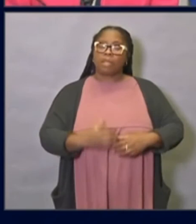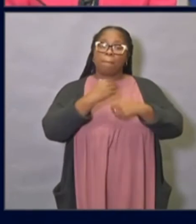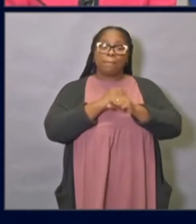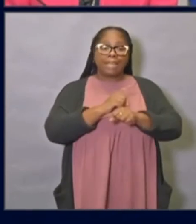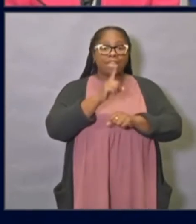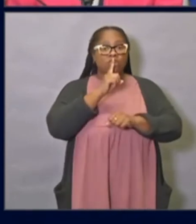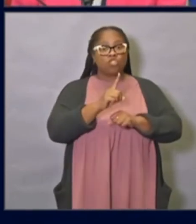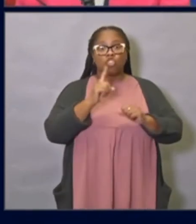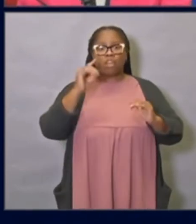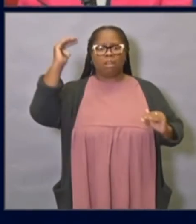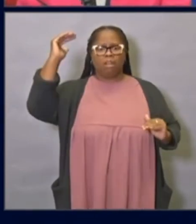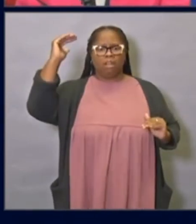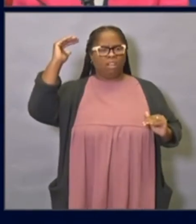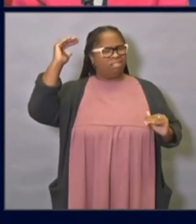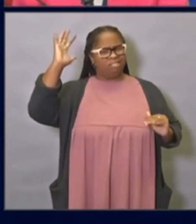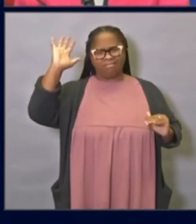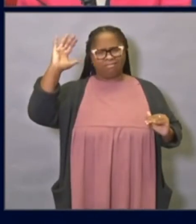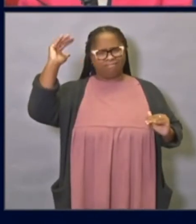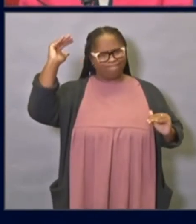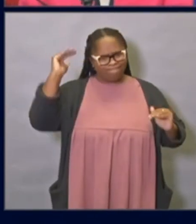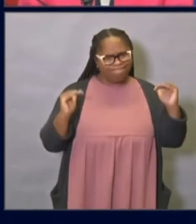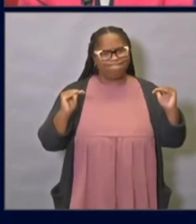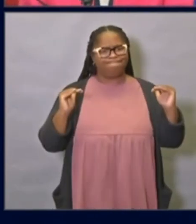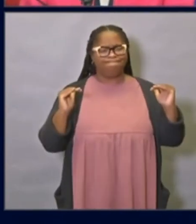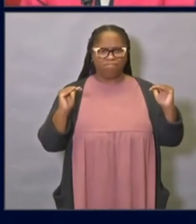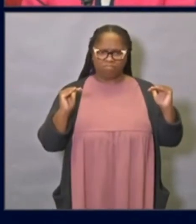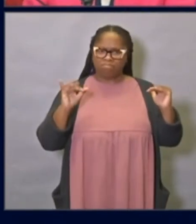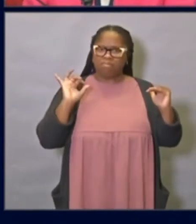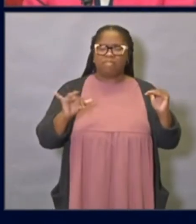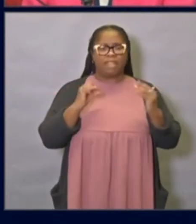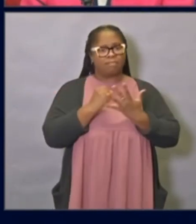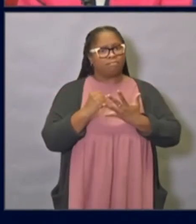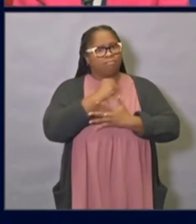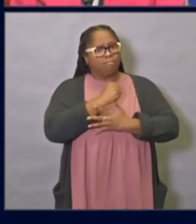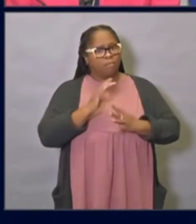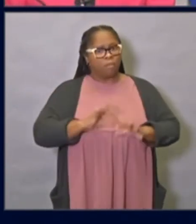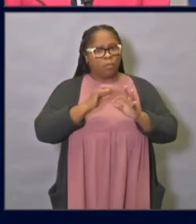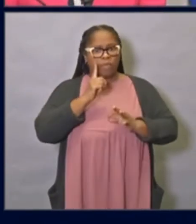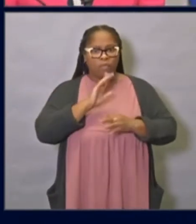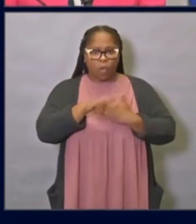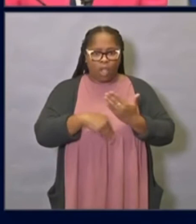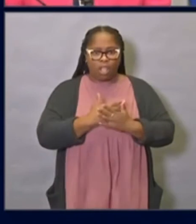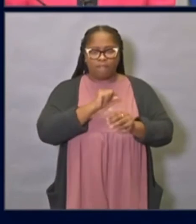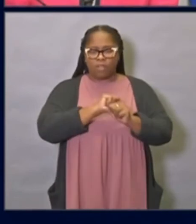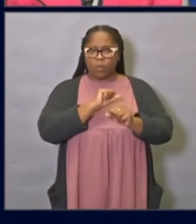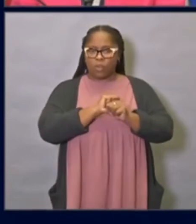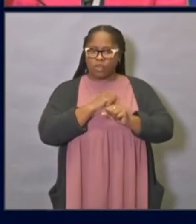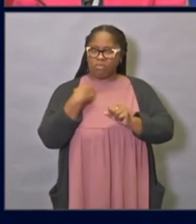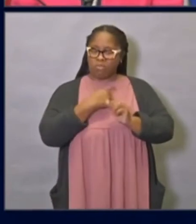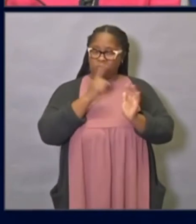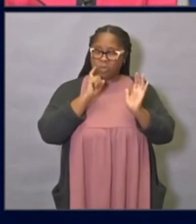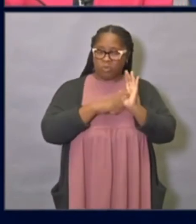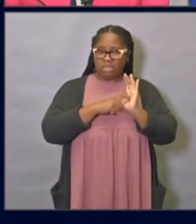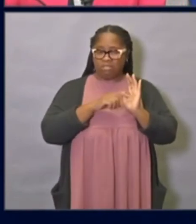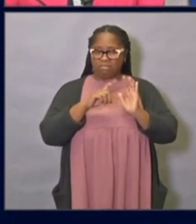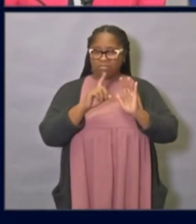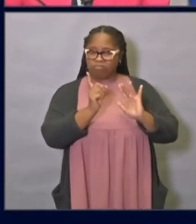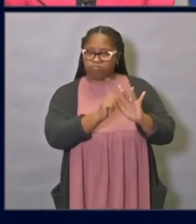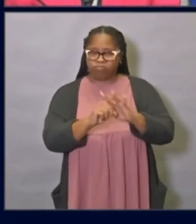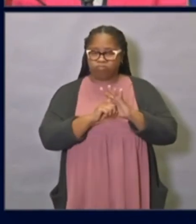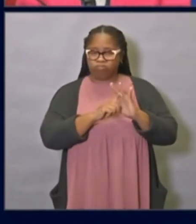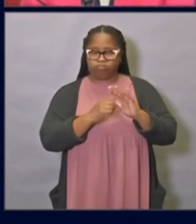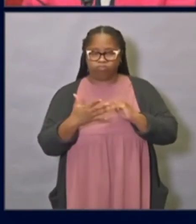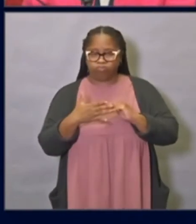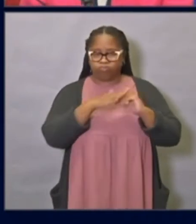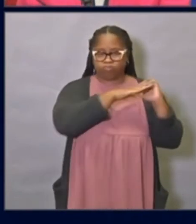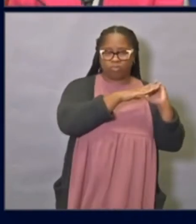eliminate inequities in health outcomes remains a priority for all of our work. As we witness the surge in cases, efforts need to